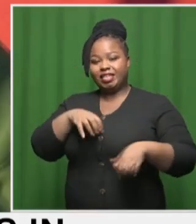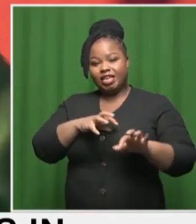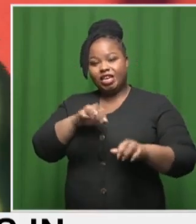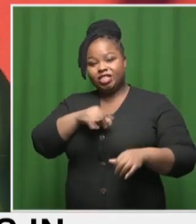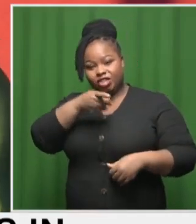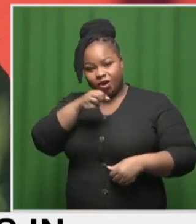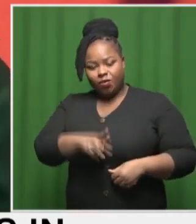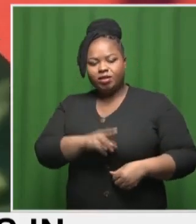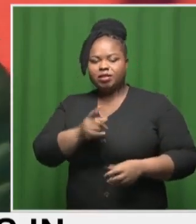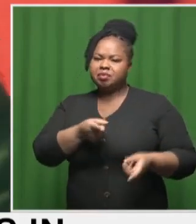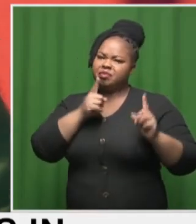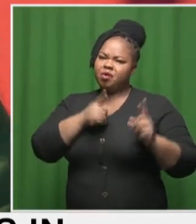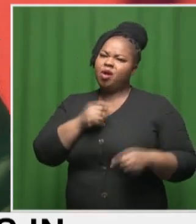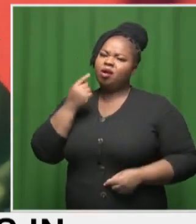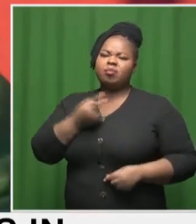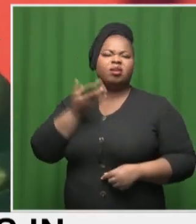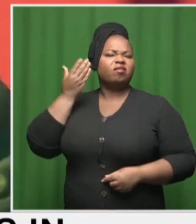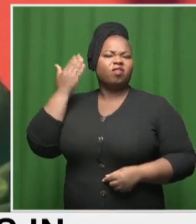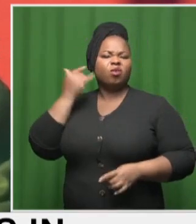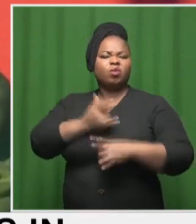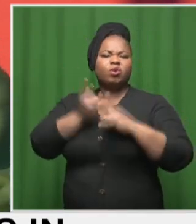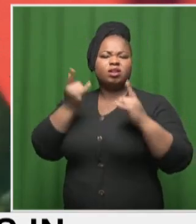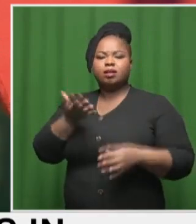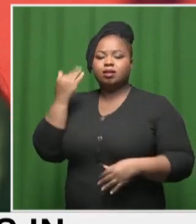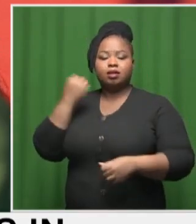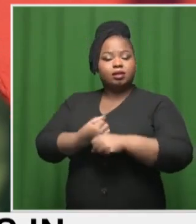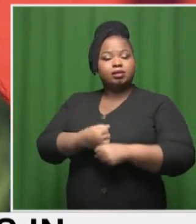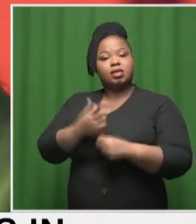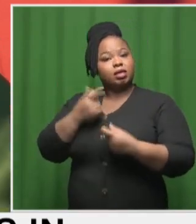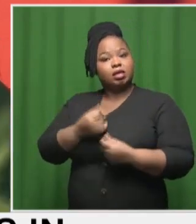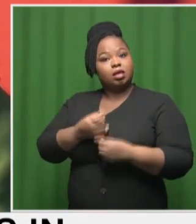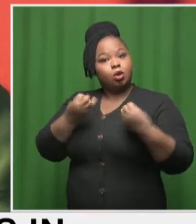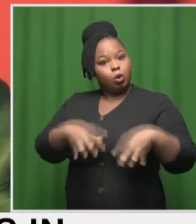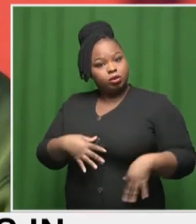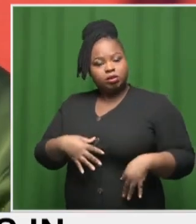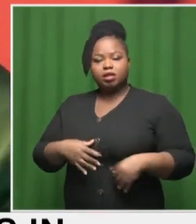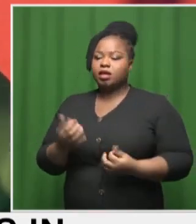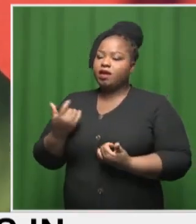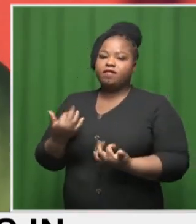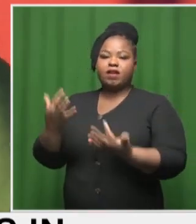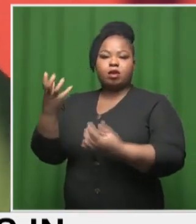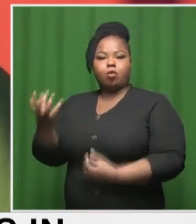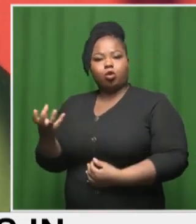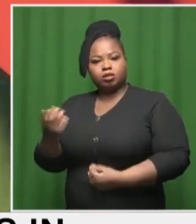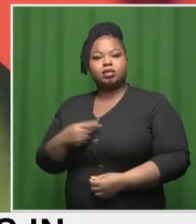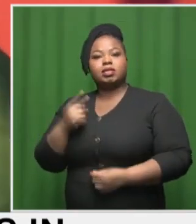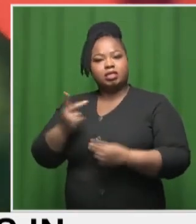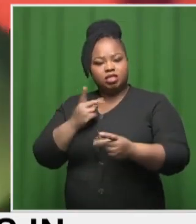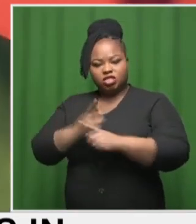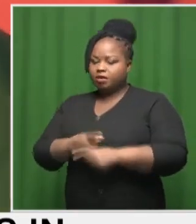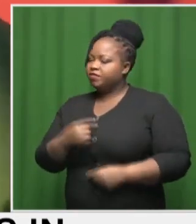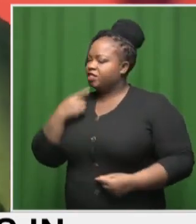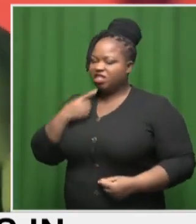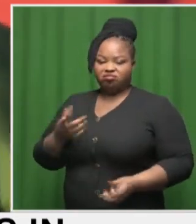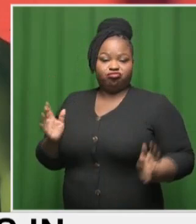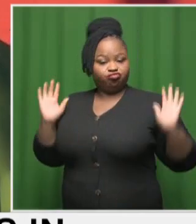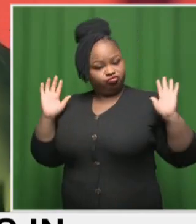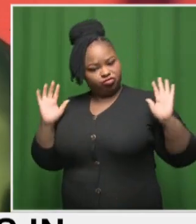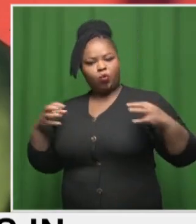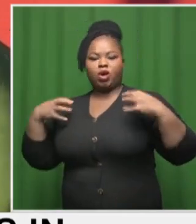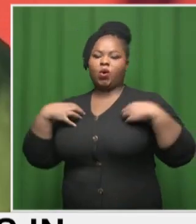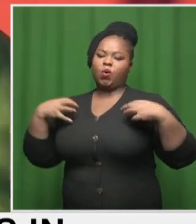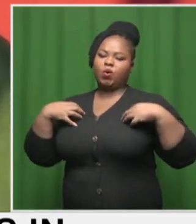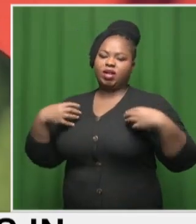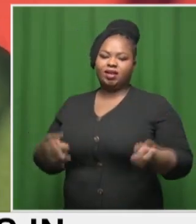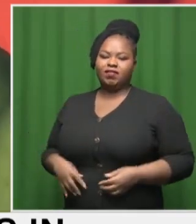dangerous. And Jaguars have been winning this. Last year they didn't win it. Fireballs won it, and then this year they came back and said, we own this trophy.